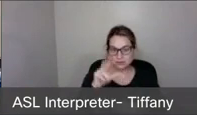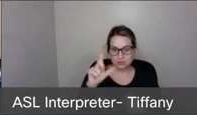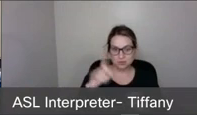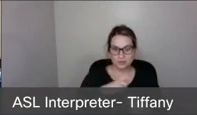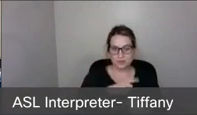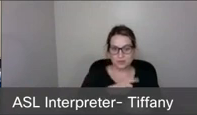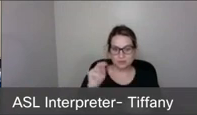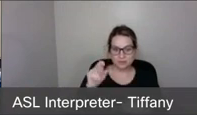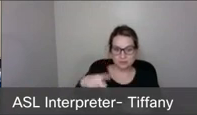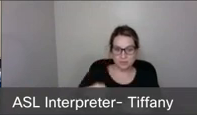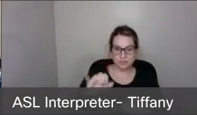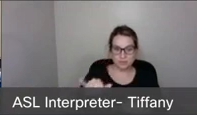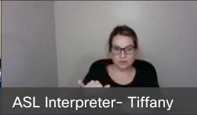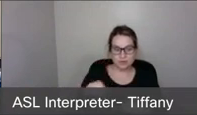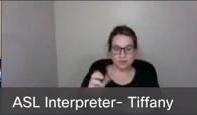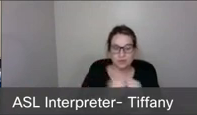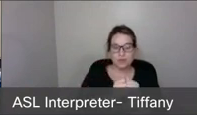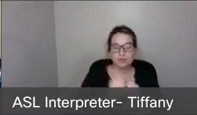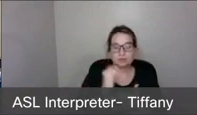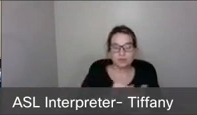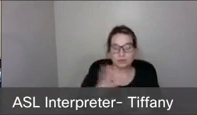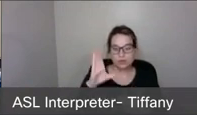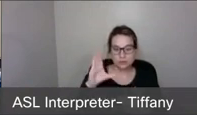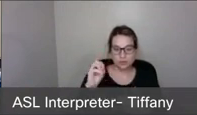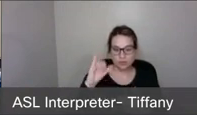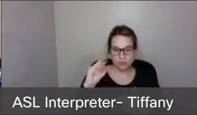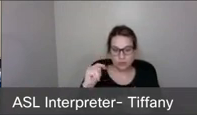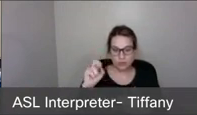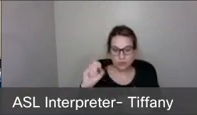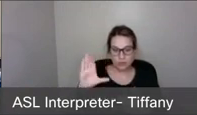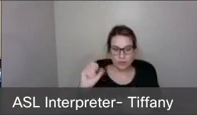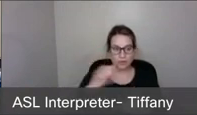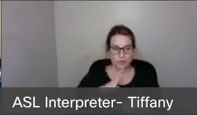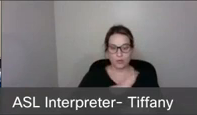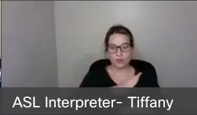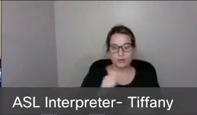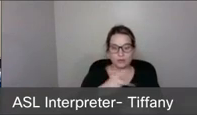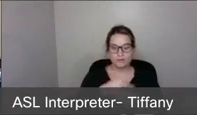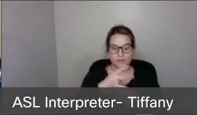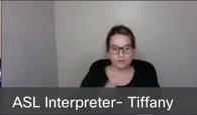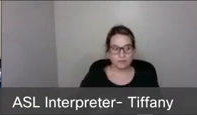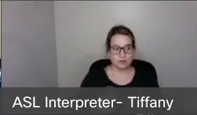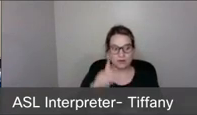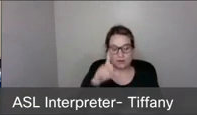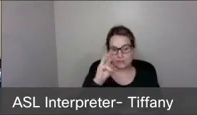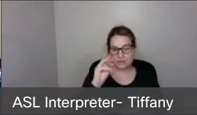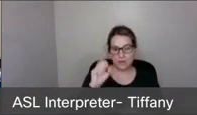those drawn by the Coconino County Board of Supervisors, map